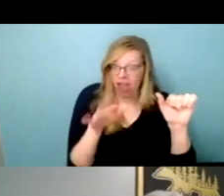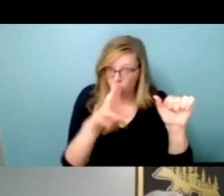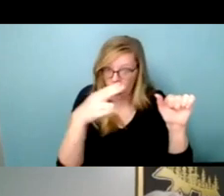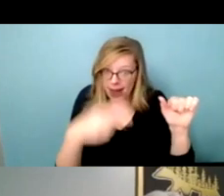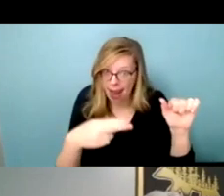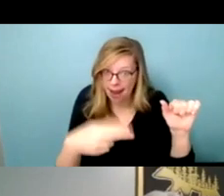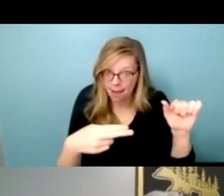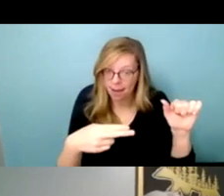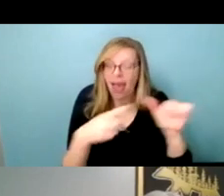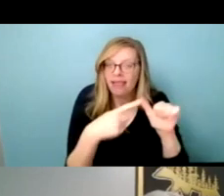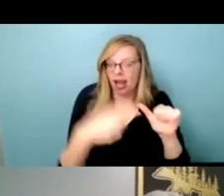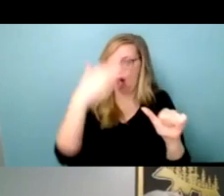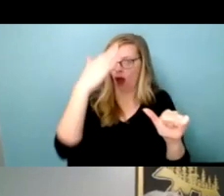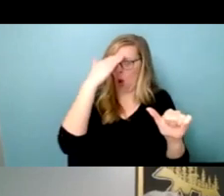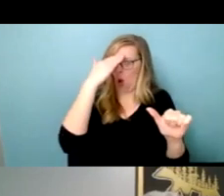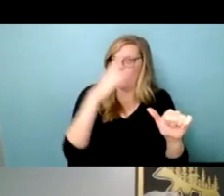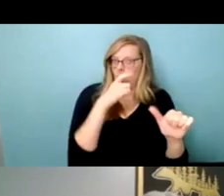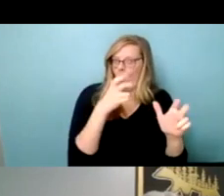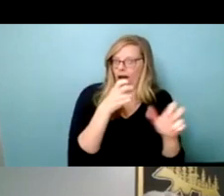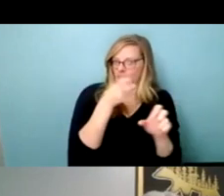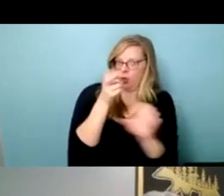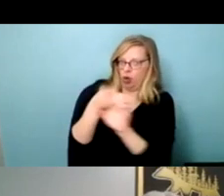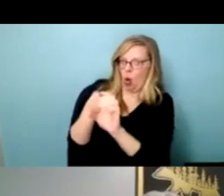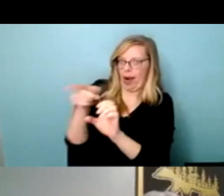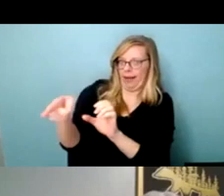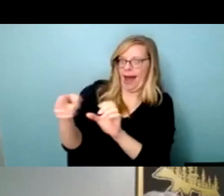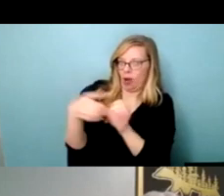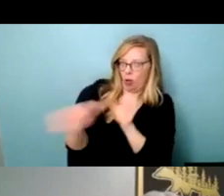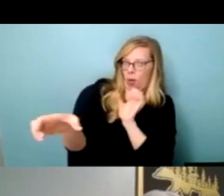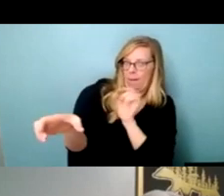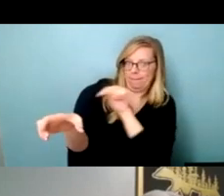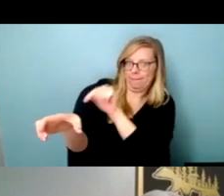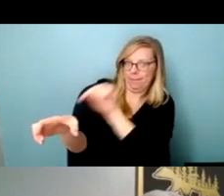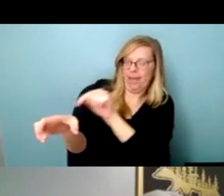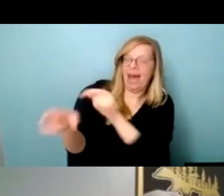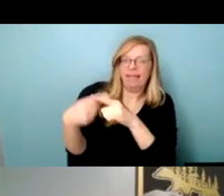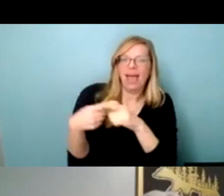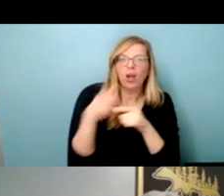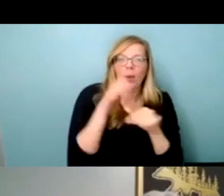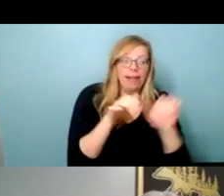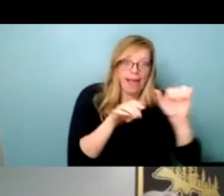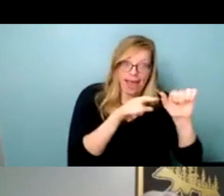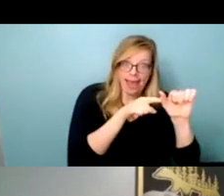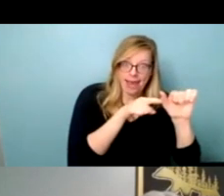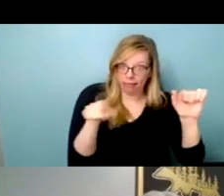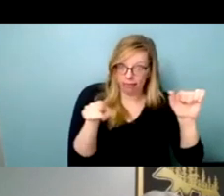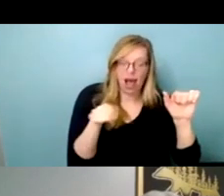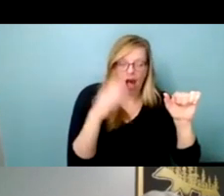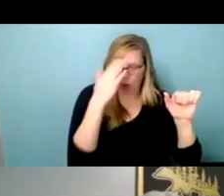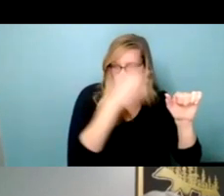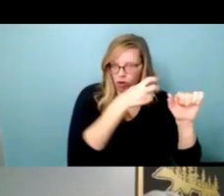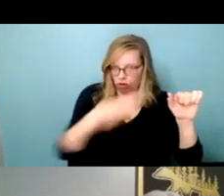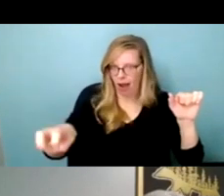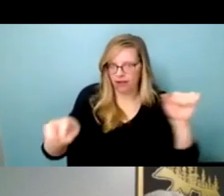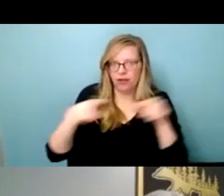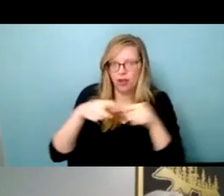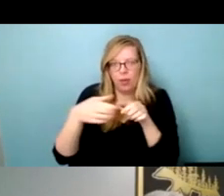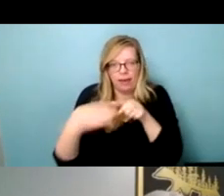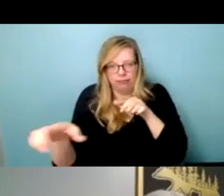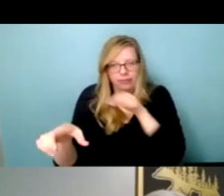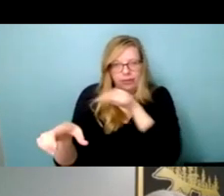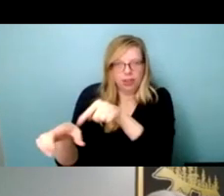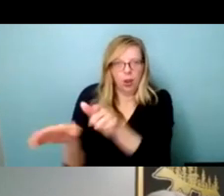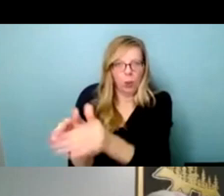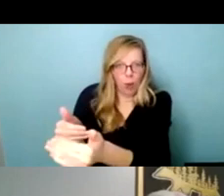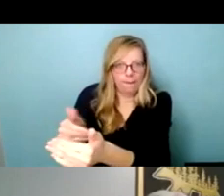us who's interested in doing that. And then we'll toss you out into a breakout room so you can carry on some conversation. But thank you very